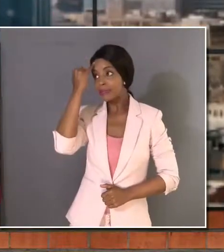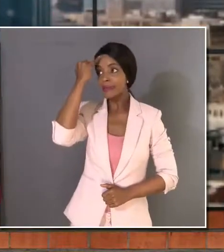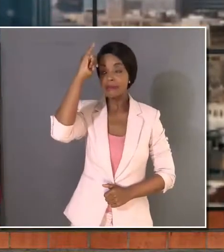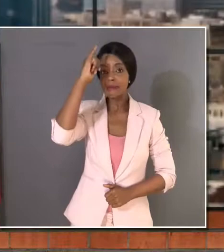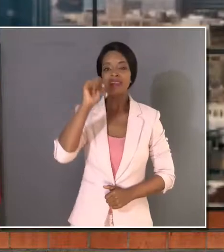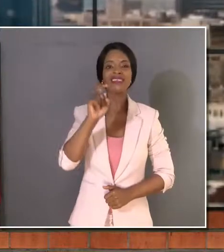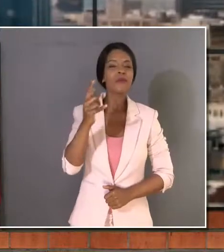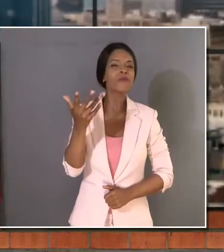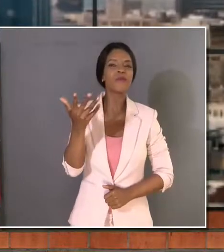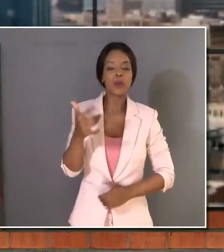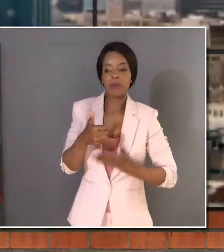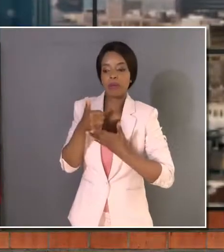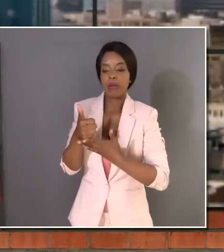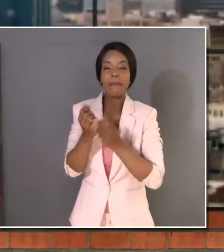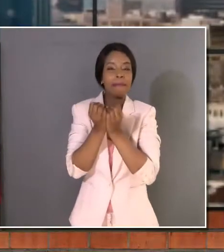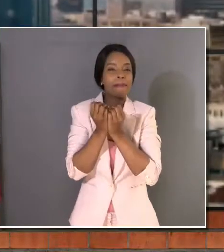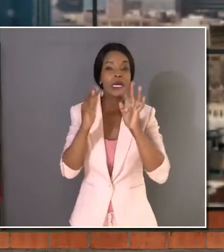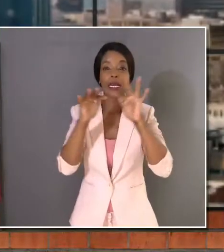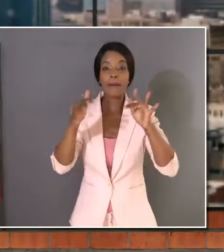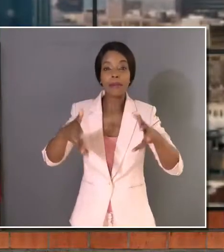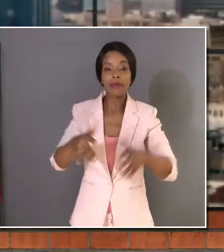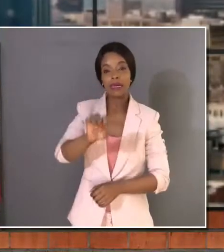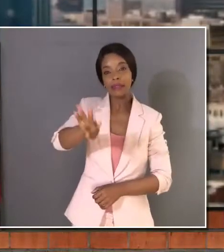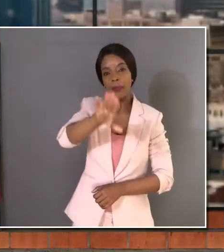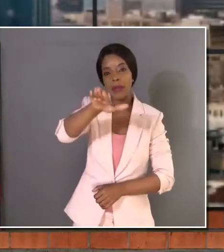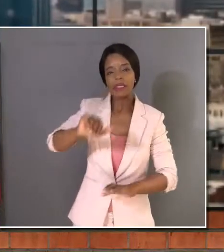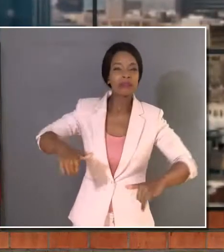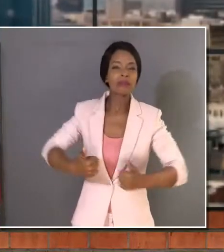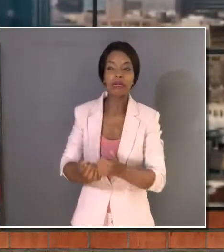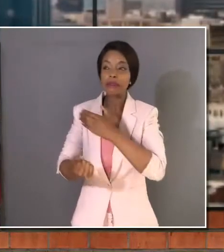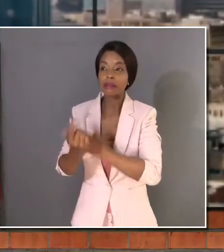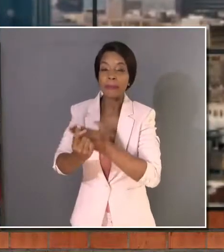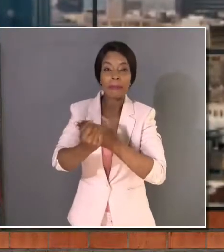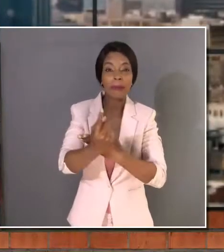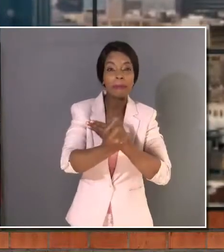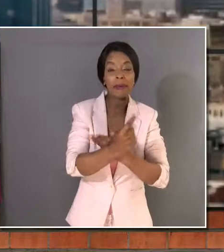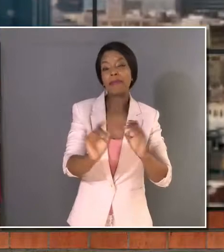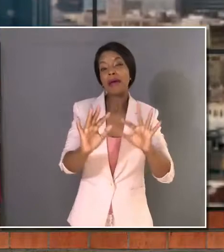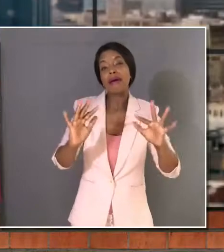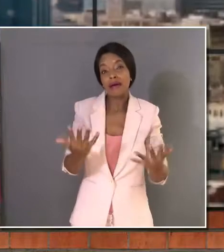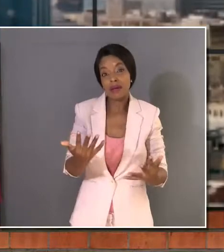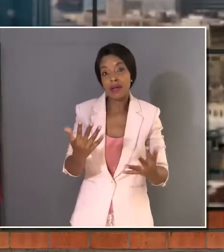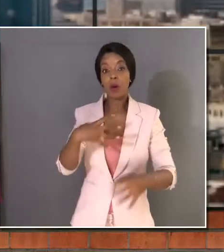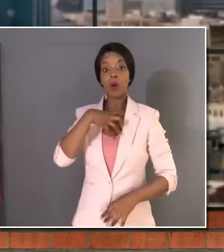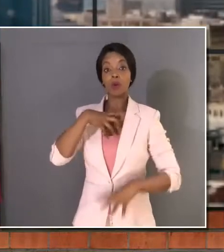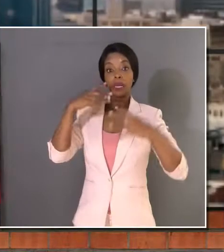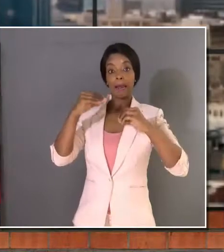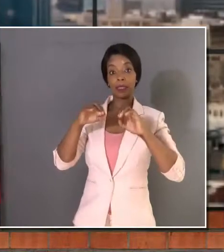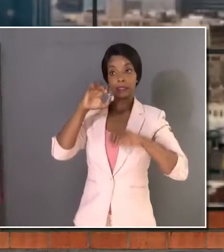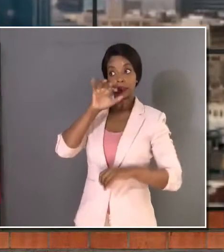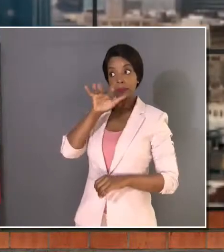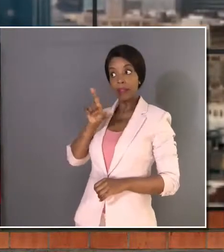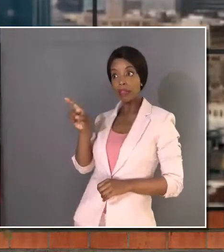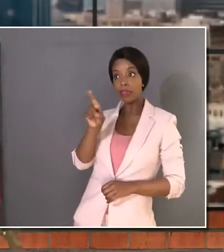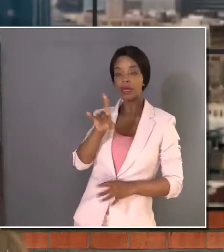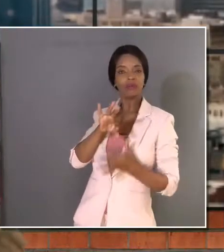many social challenges, and the only way to scale this innovation is through committed entrepreneurs and viable business models.